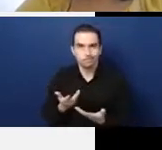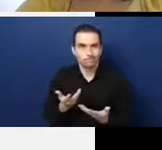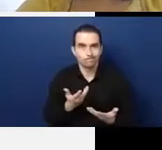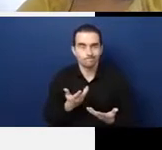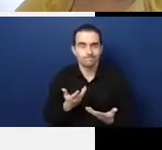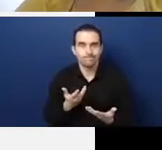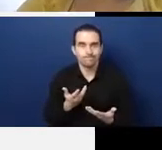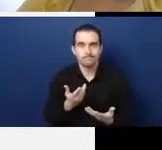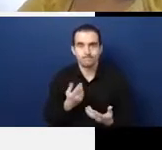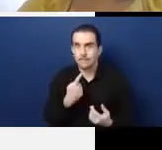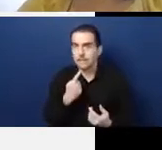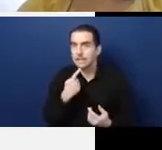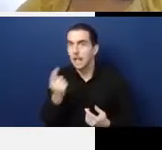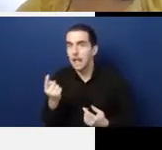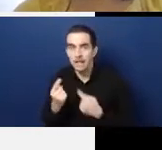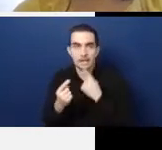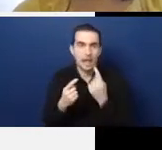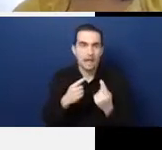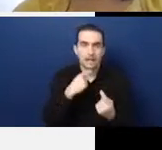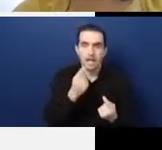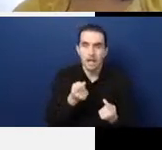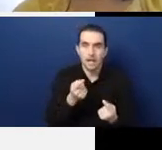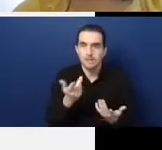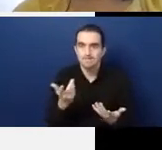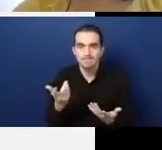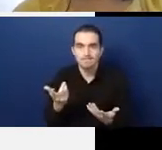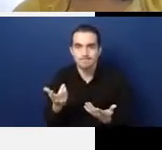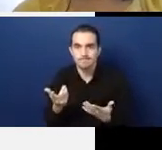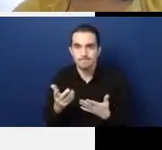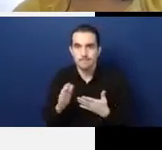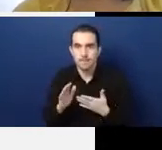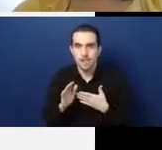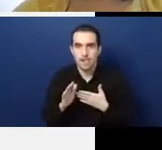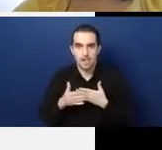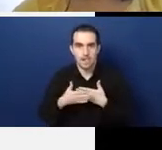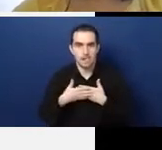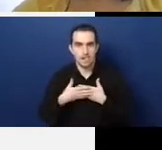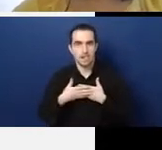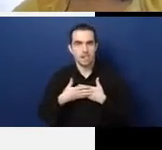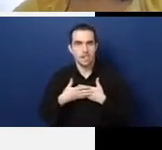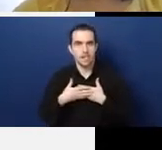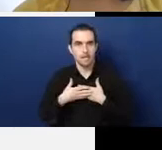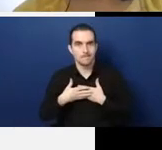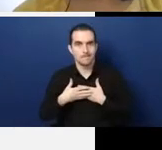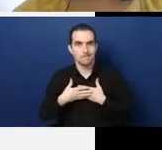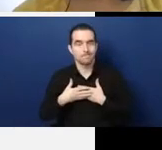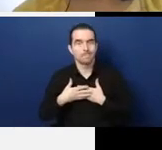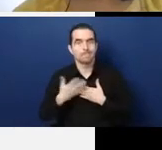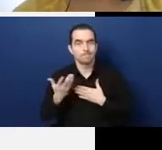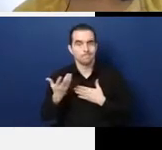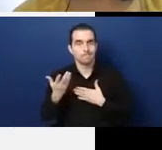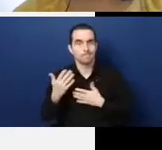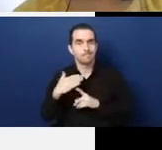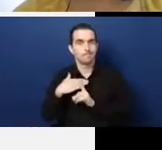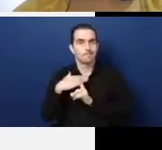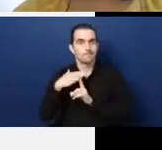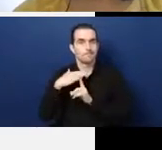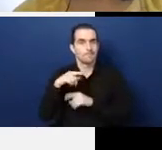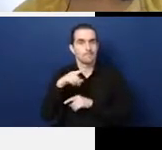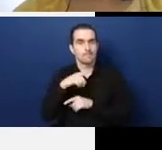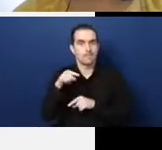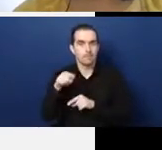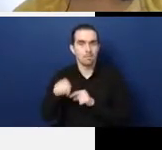more than 30 countries in the world, and we work in some of the poorest parts of the world, which makes a lot of